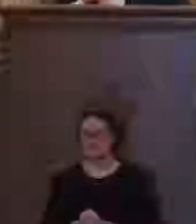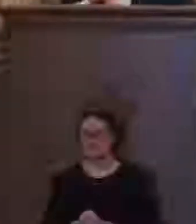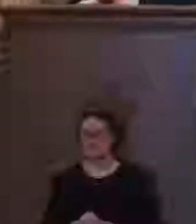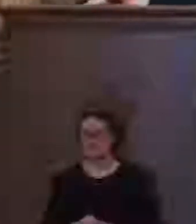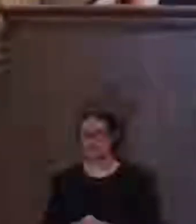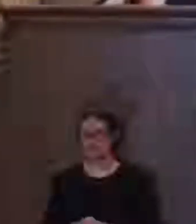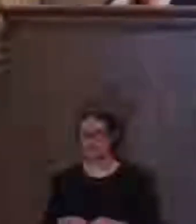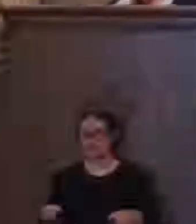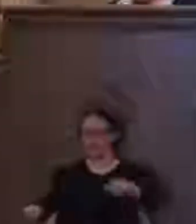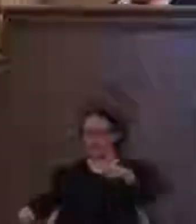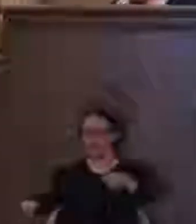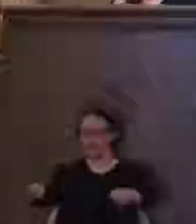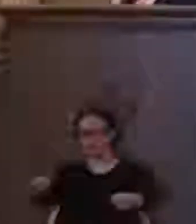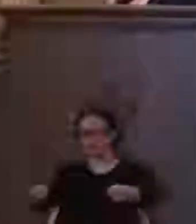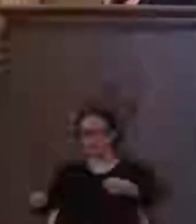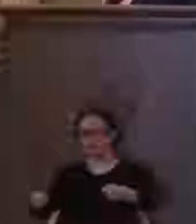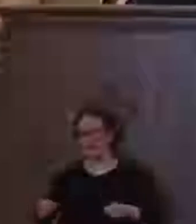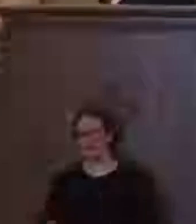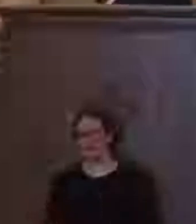we were driving down the road.